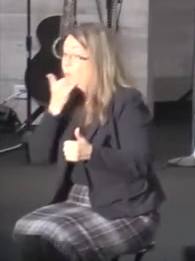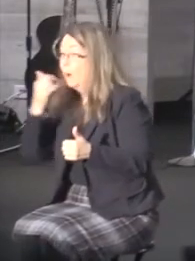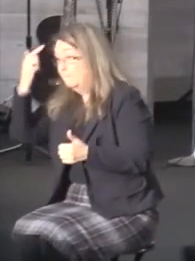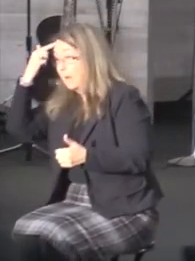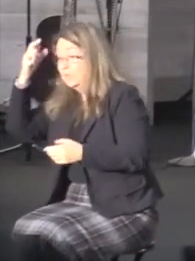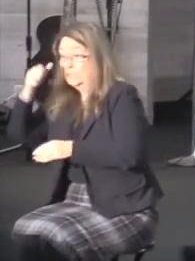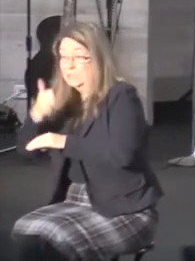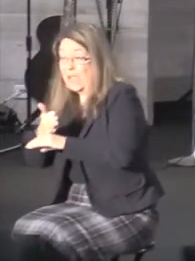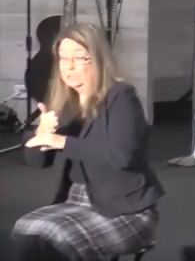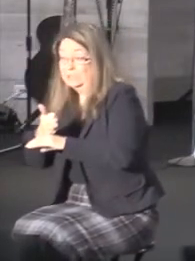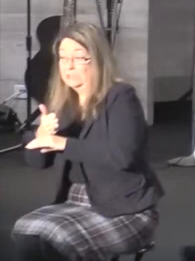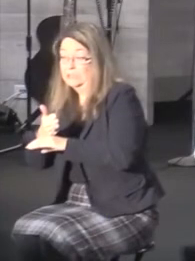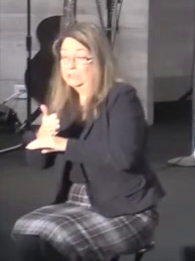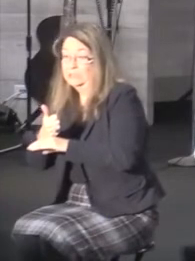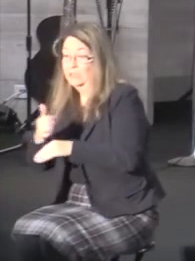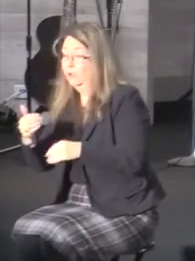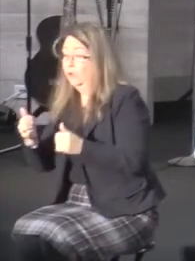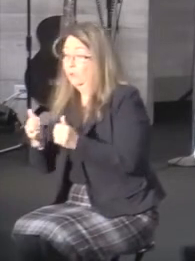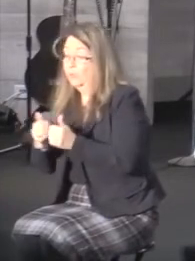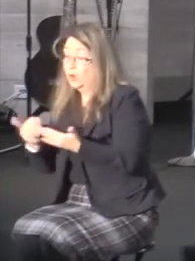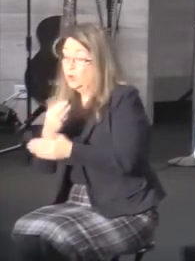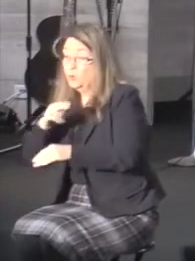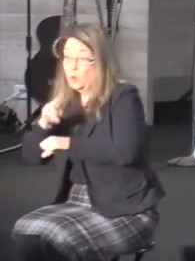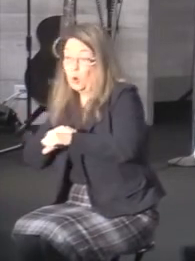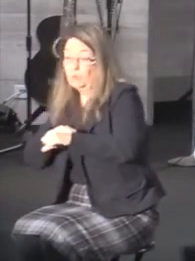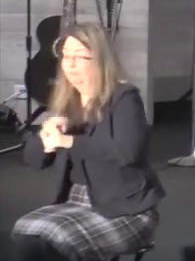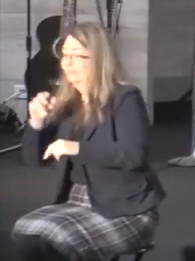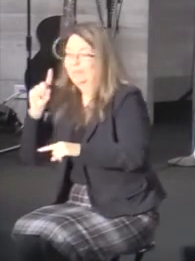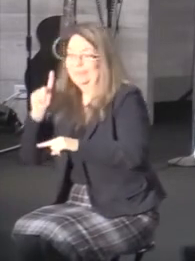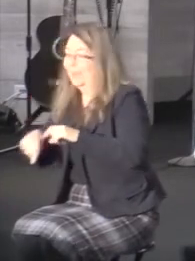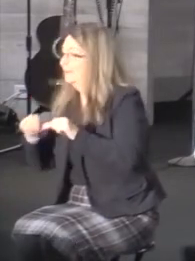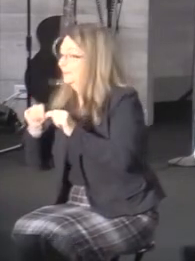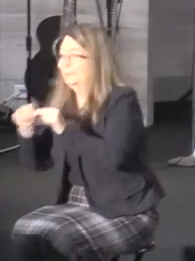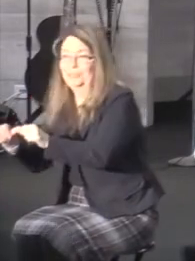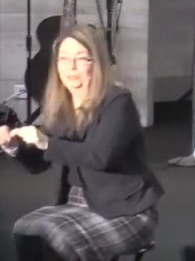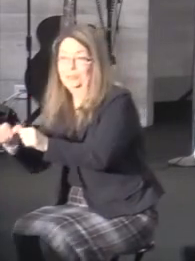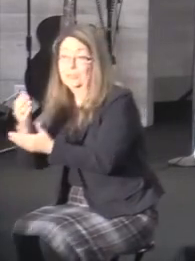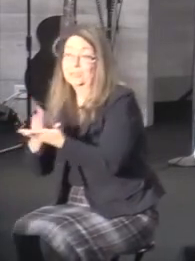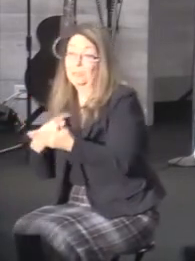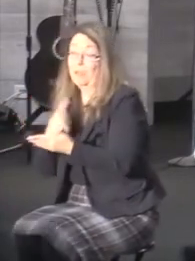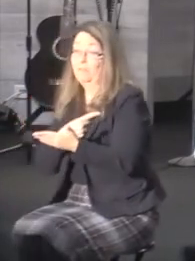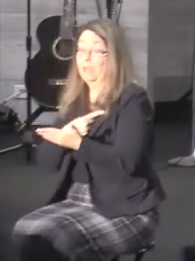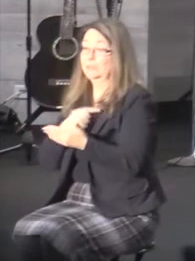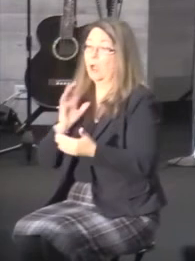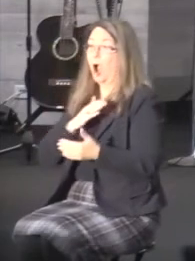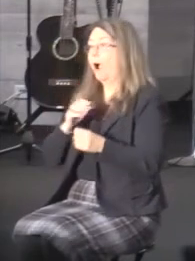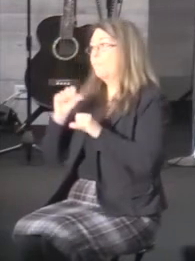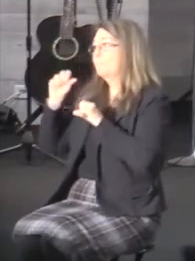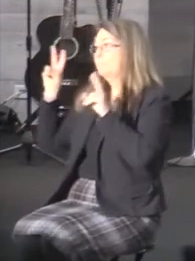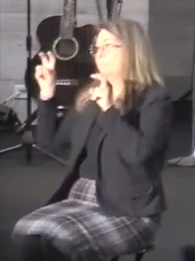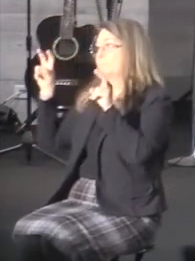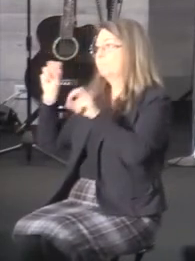to the new normal, whatever that new normal is, we'll fail to climb. Now, for some of us, our mountain this year, the hill that we're going to